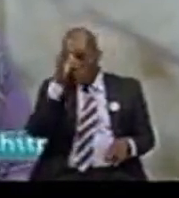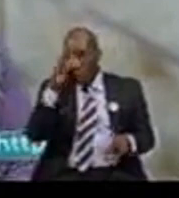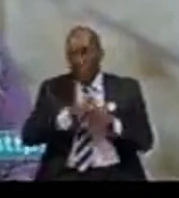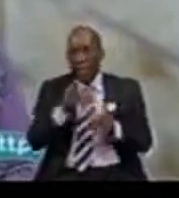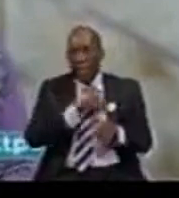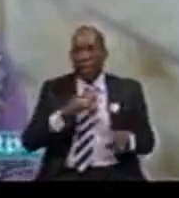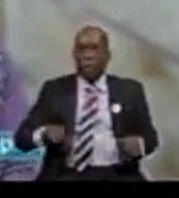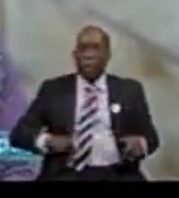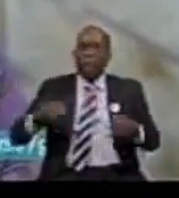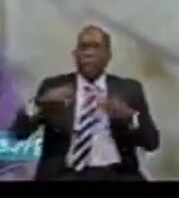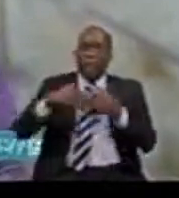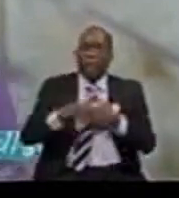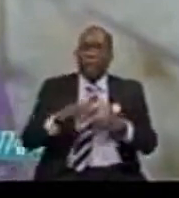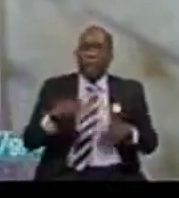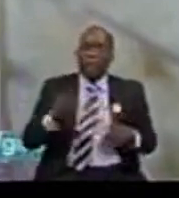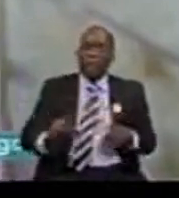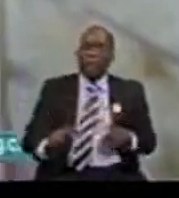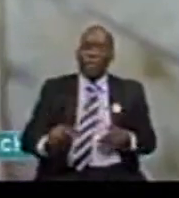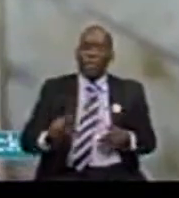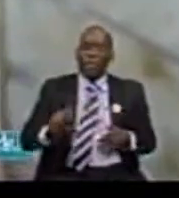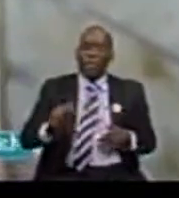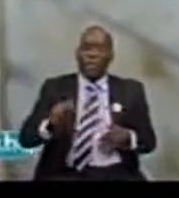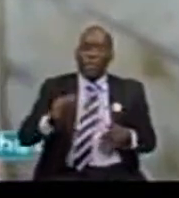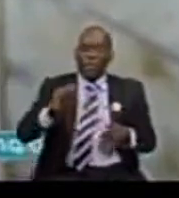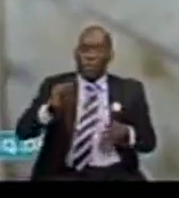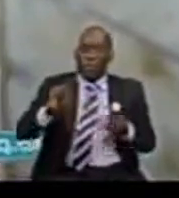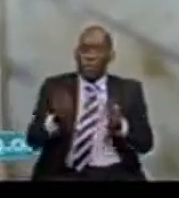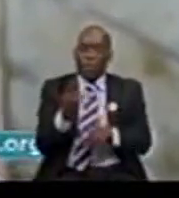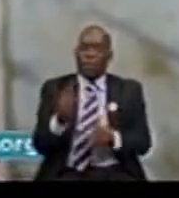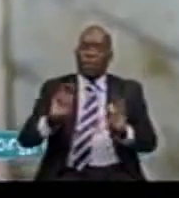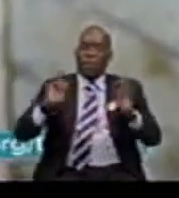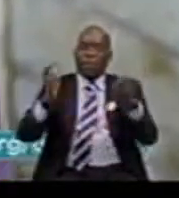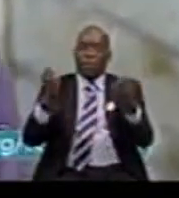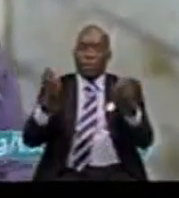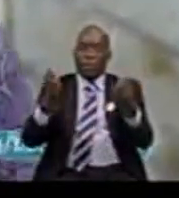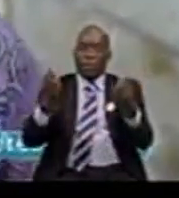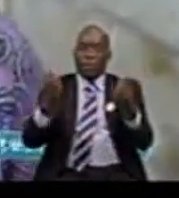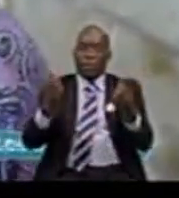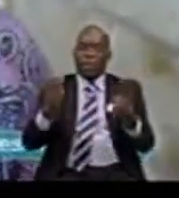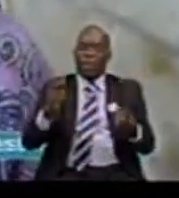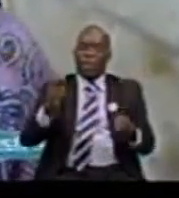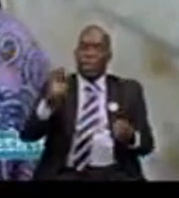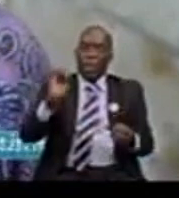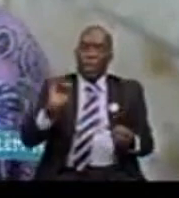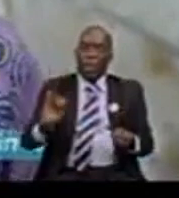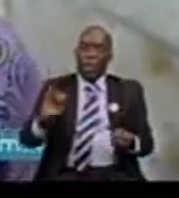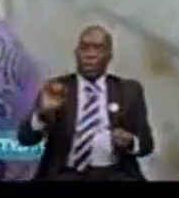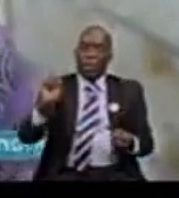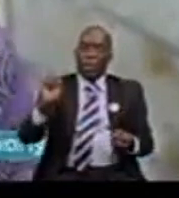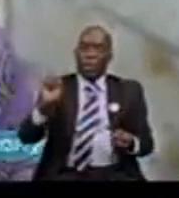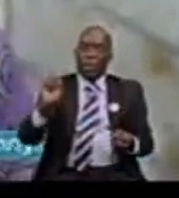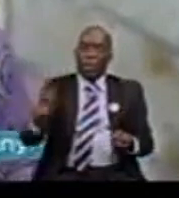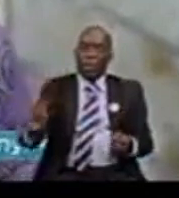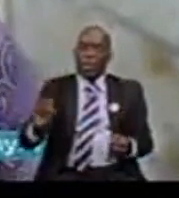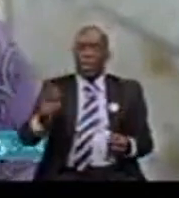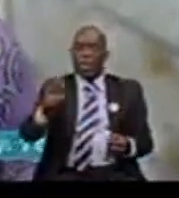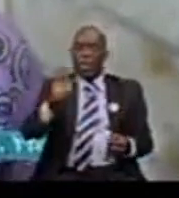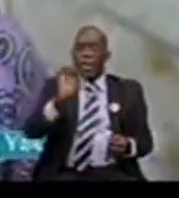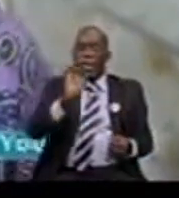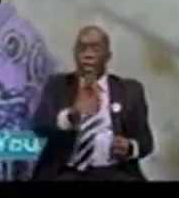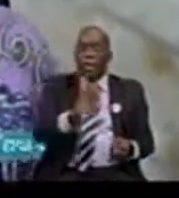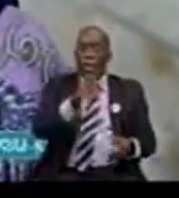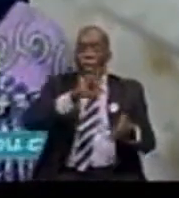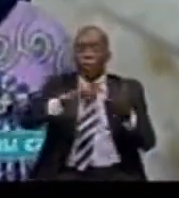subtopics, the first subtopic, the first Bible verse that he read was Isaiah chapter 9, verse 6 and 7, as